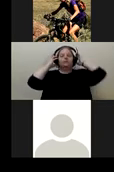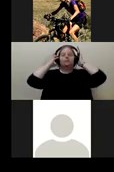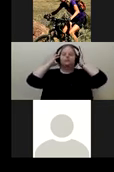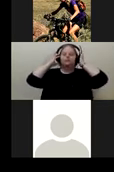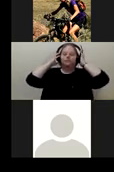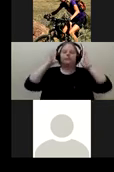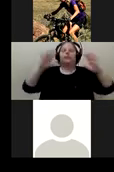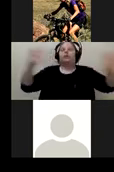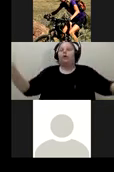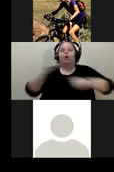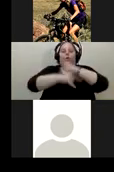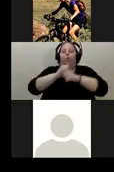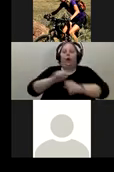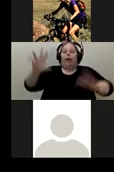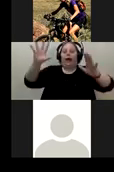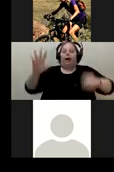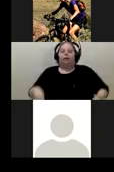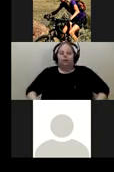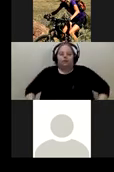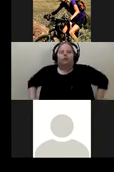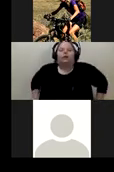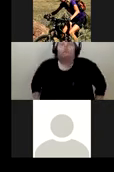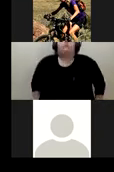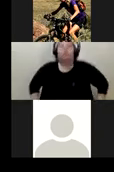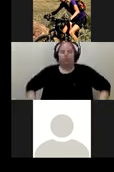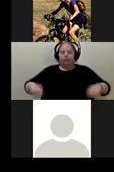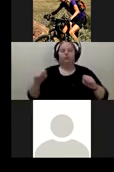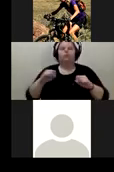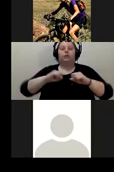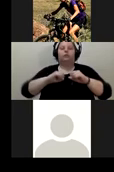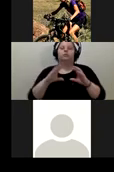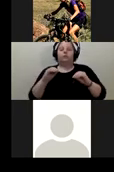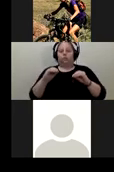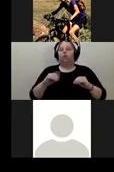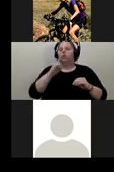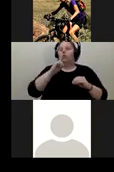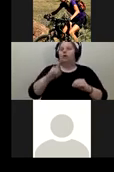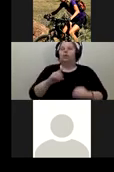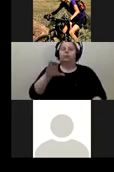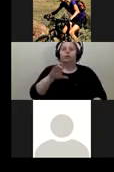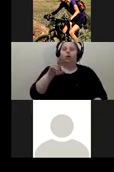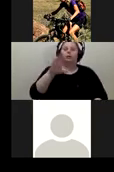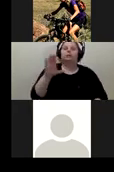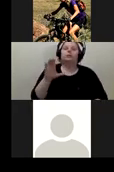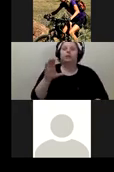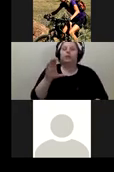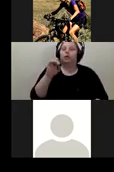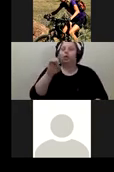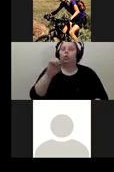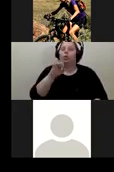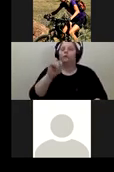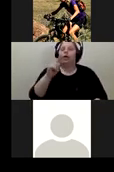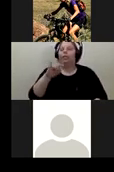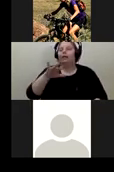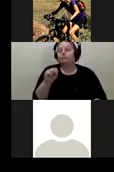Voila. Thank you, modern medicine. All right. Yeah. So CRC Code of Ethics, for those of you who don't know.